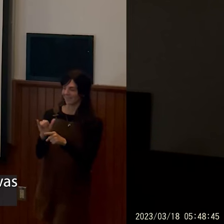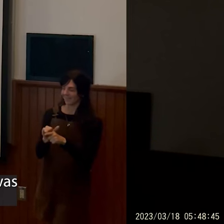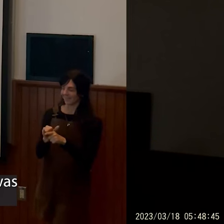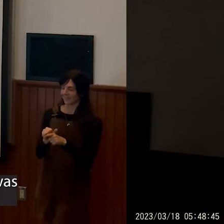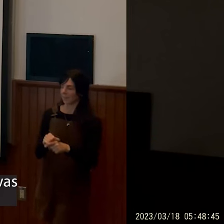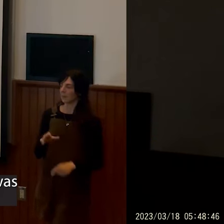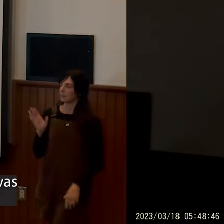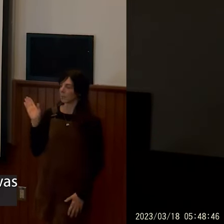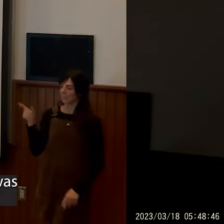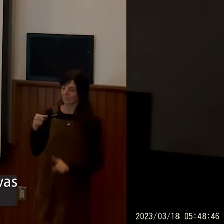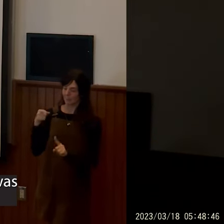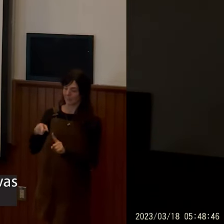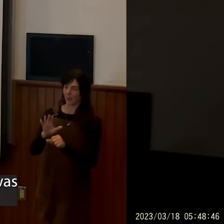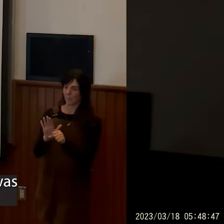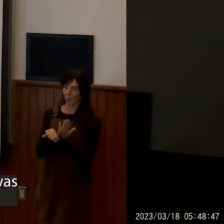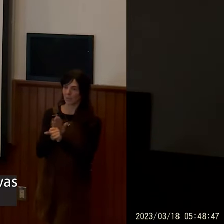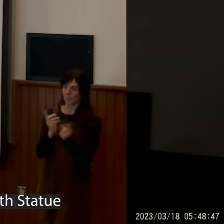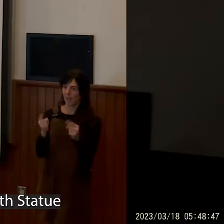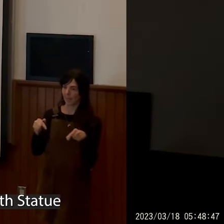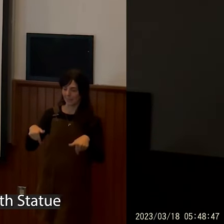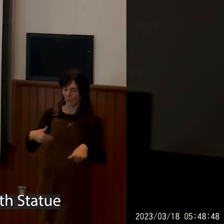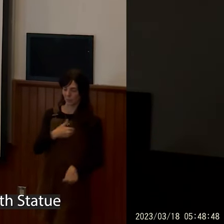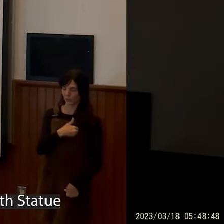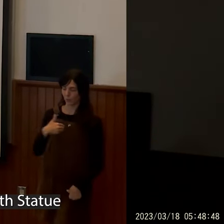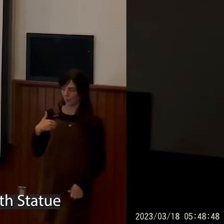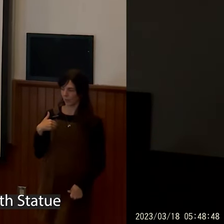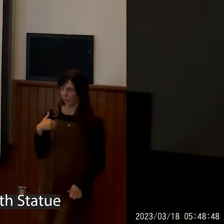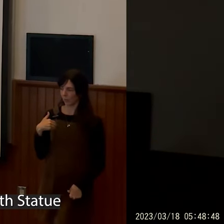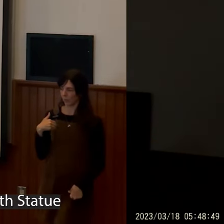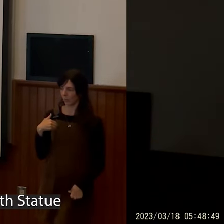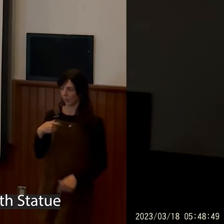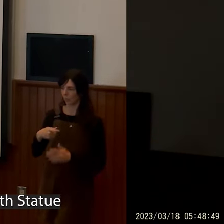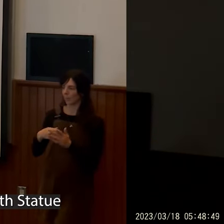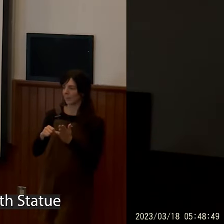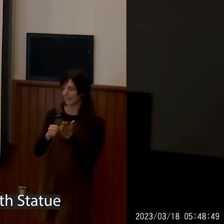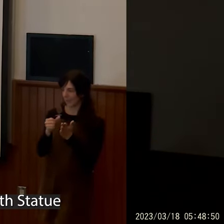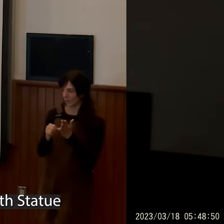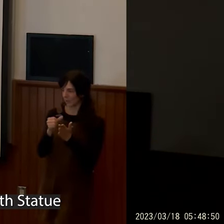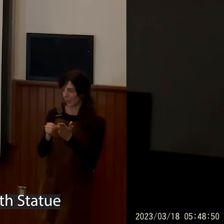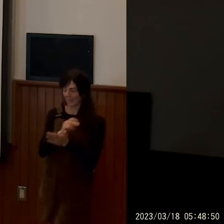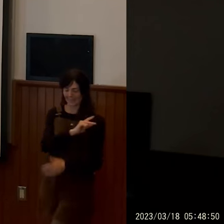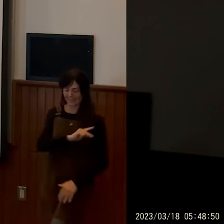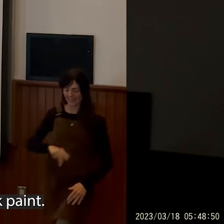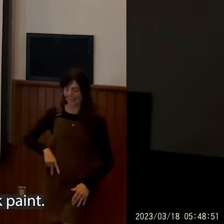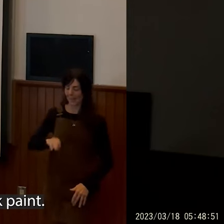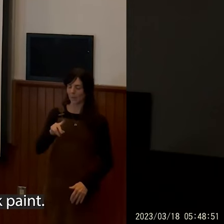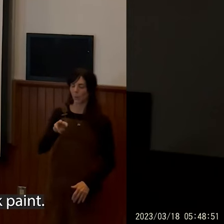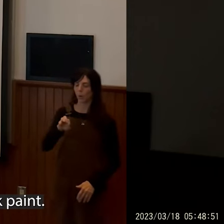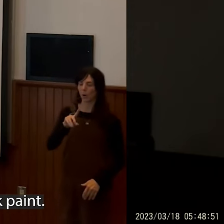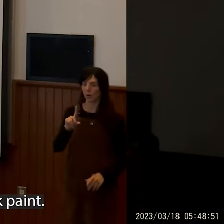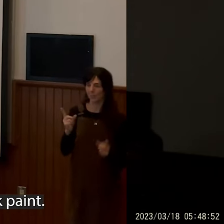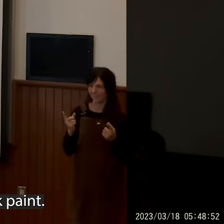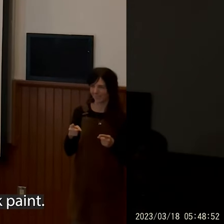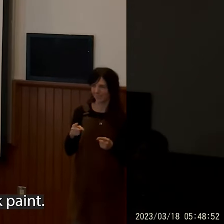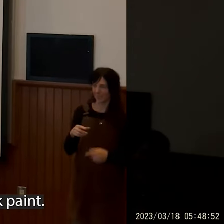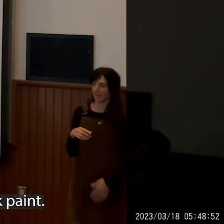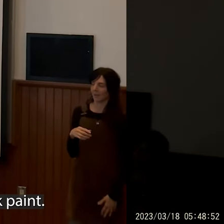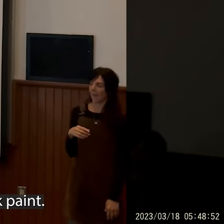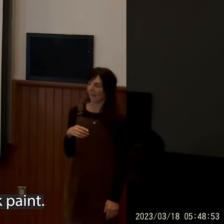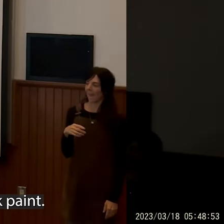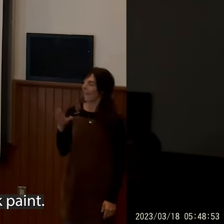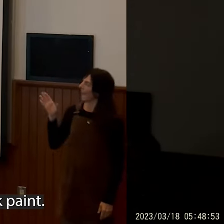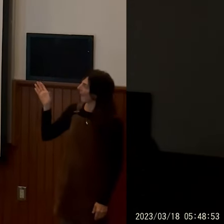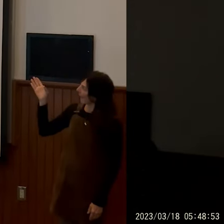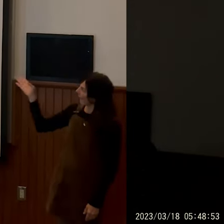cite this particular protest that was here in Toronto with statues like the King Edward VII statue at Queen's Park being covered in